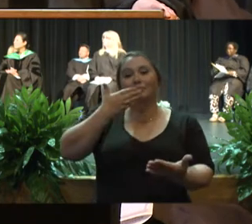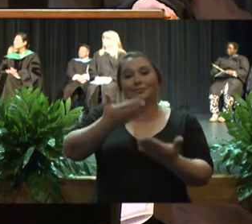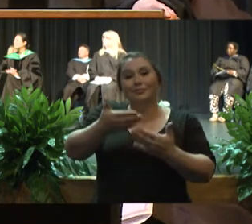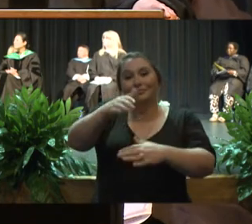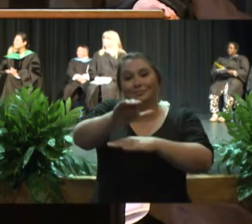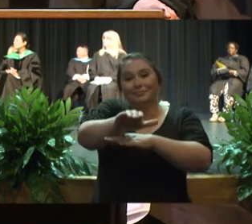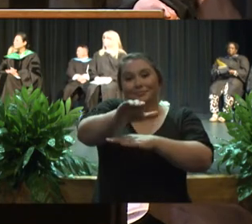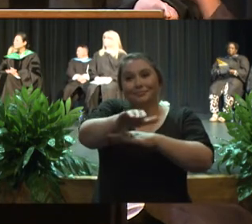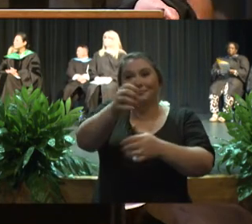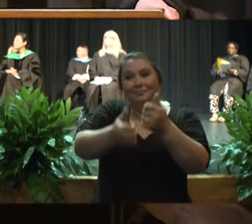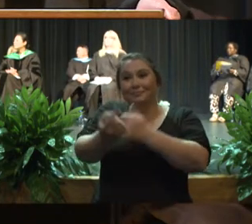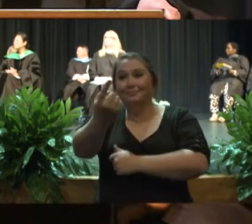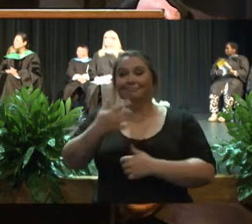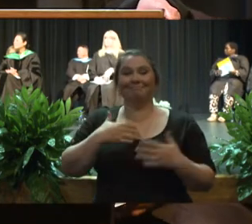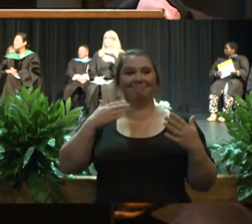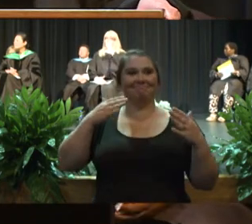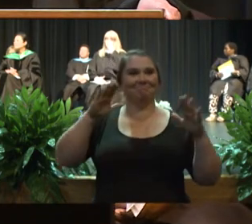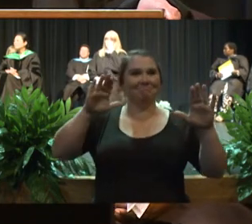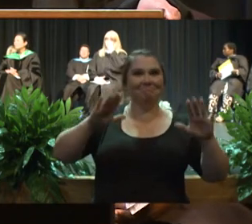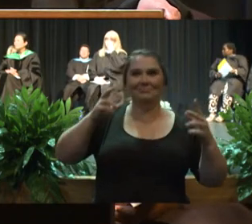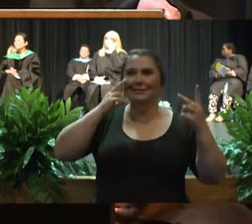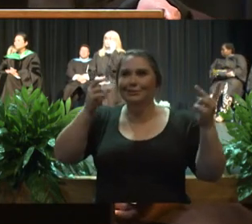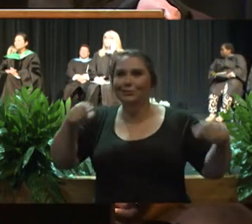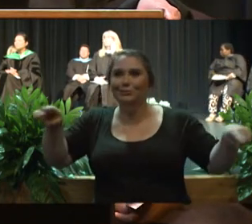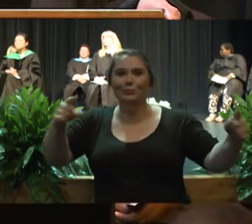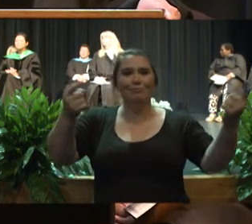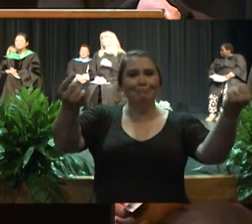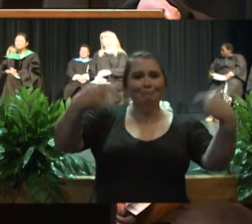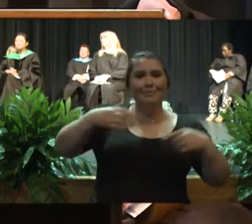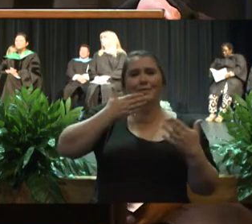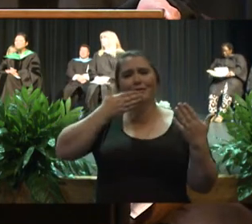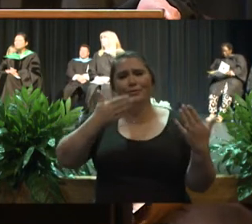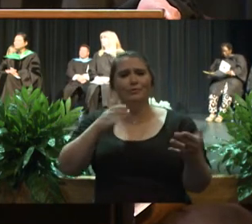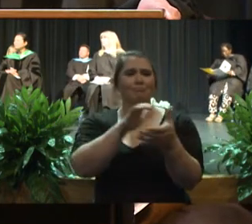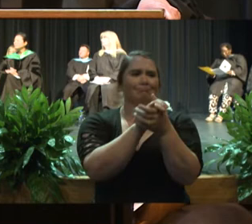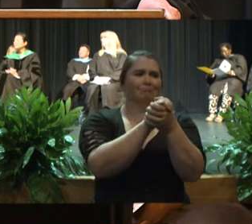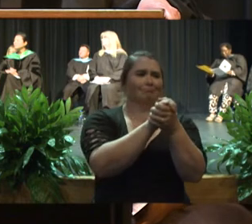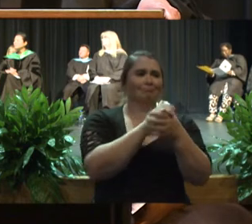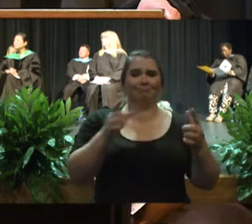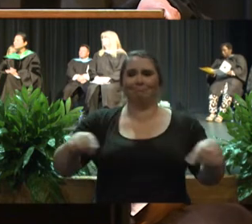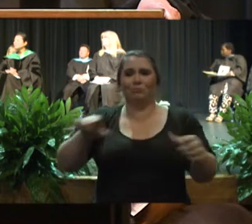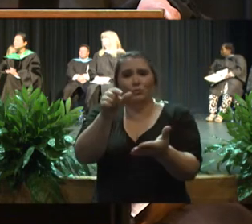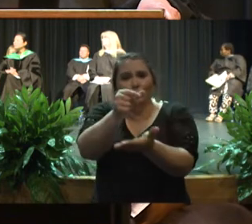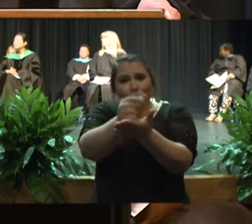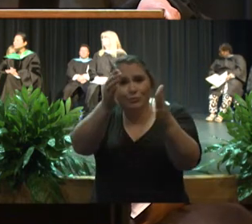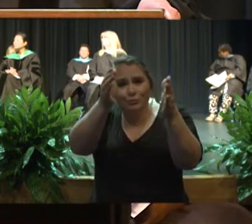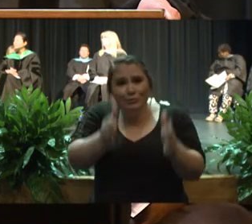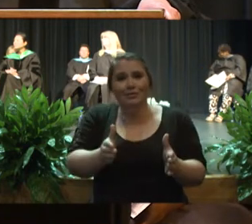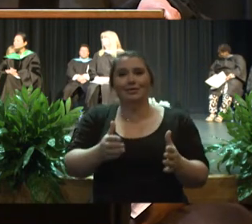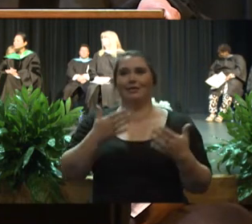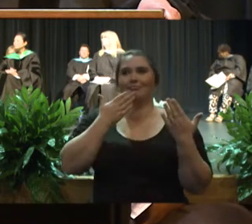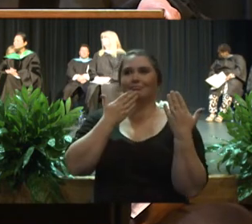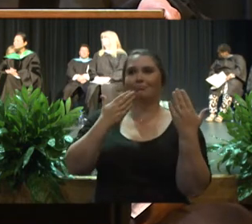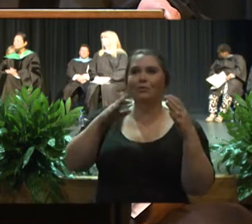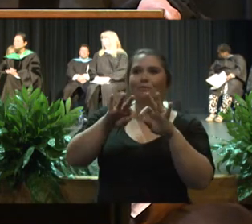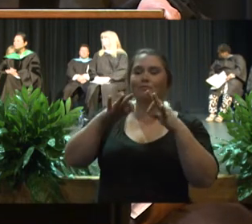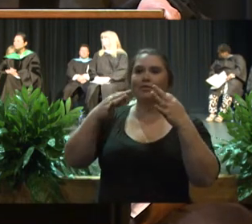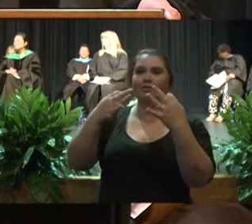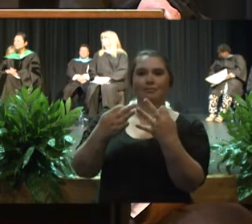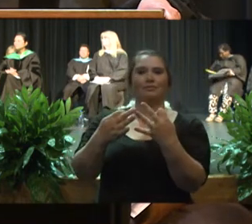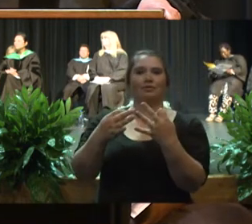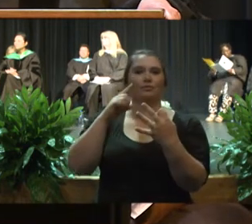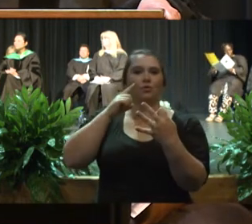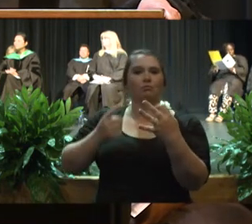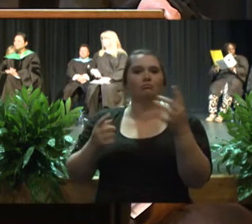Well, good evening, everyone. It's so great to see all of you here. Congratulations to our graduates, and thank you,